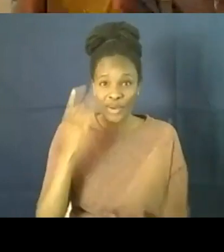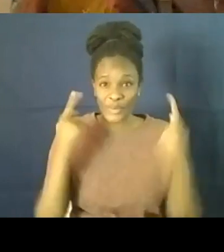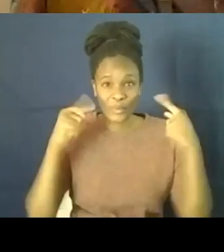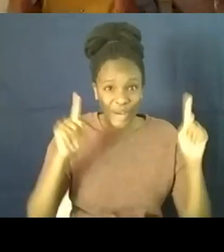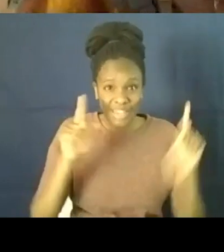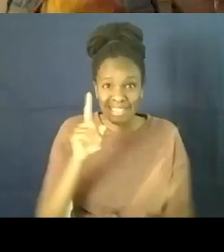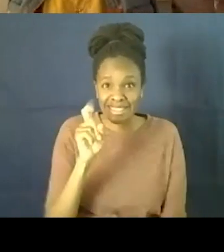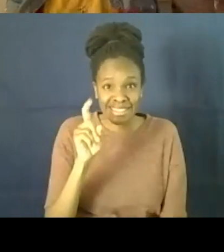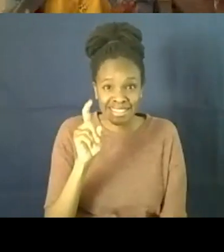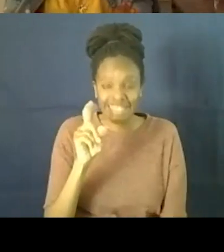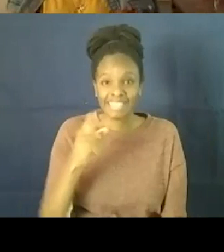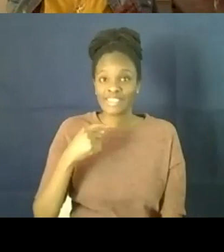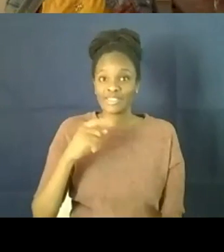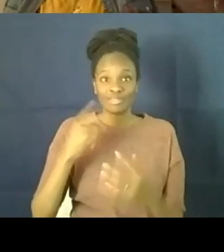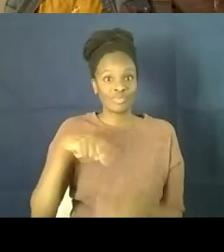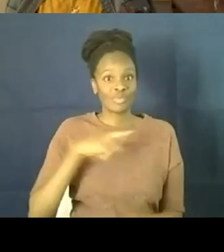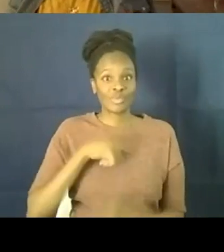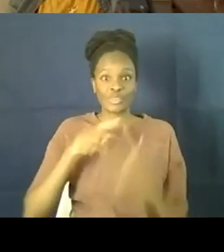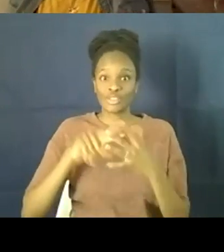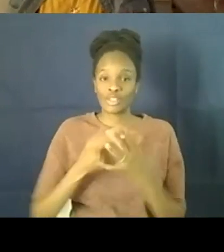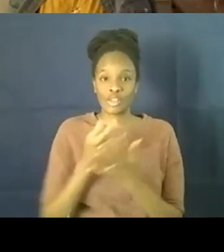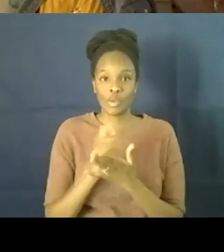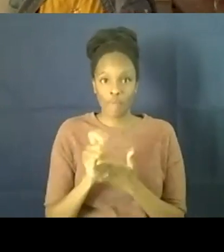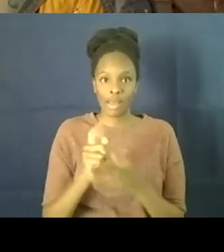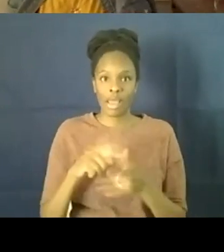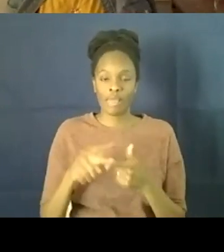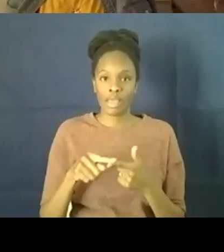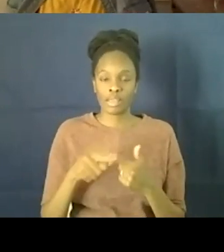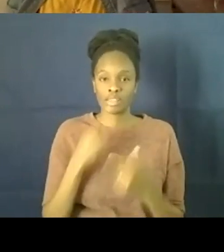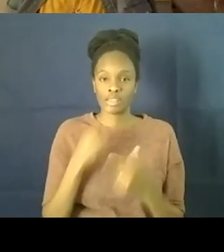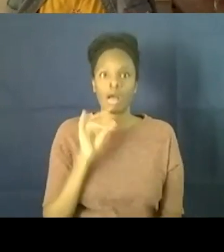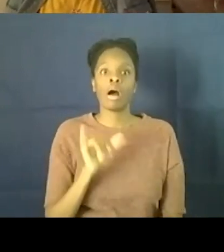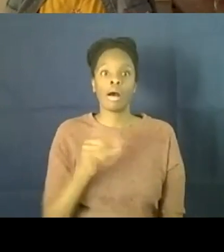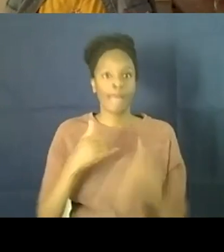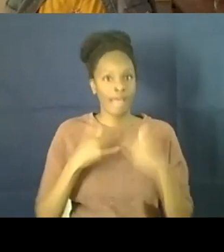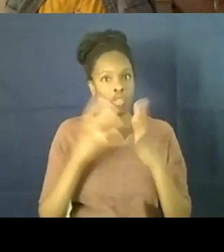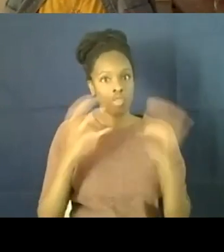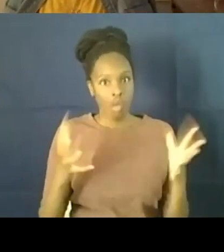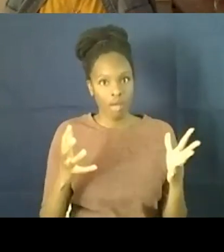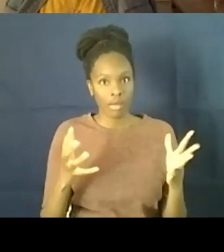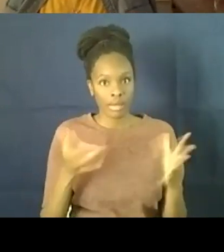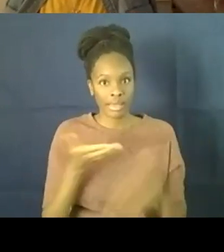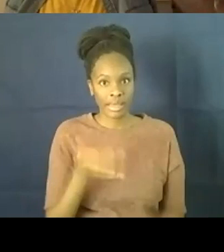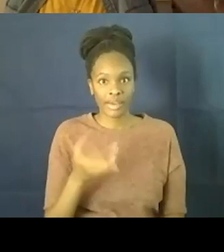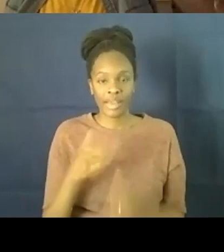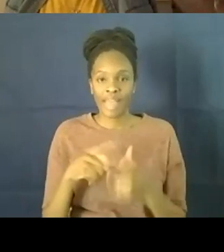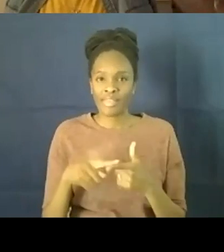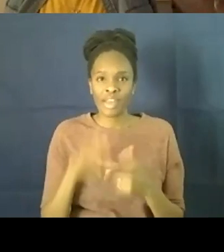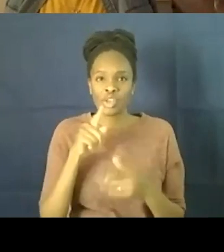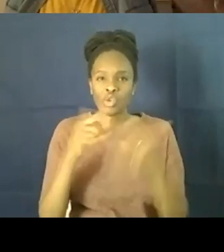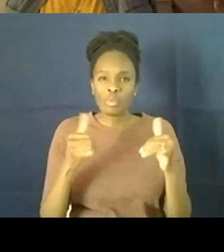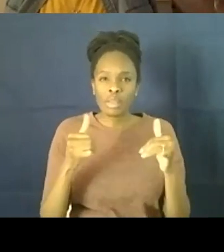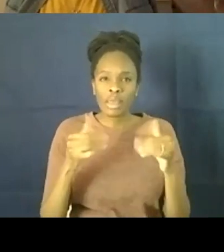and then start writing it and you feel like, oh no, actually there's a lot here. And it also, you end up playing more with silence